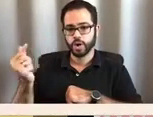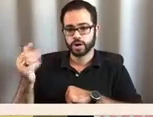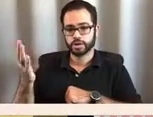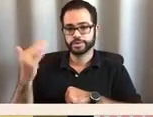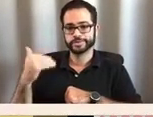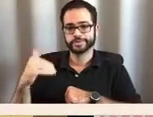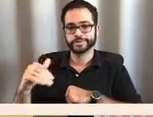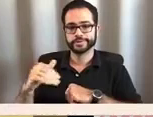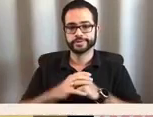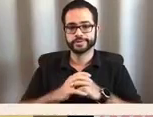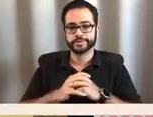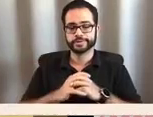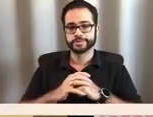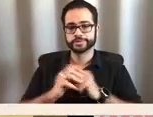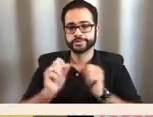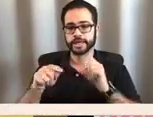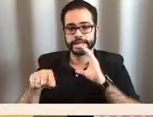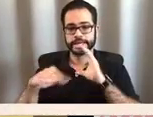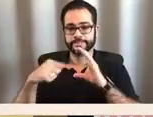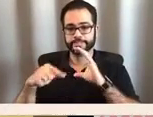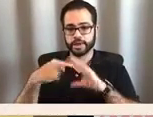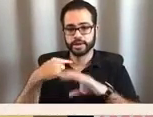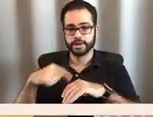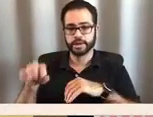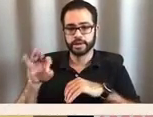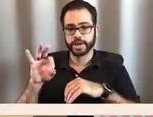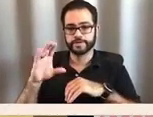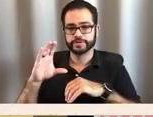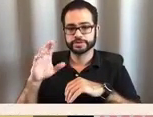www.fcsua.org. Our email at